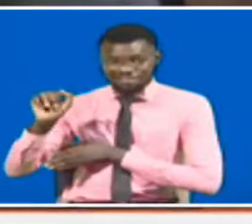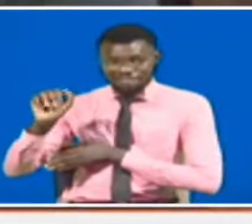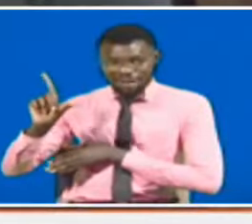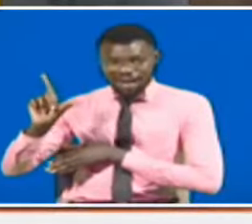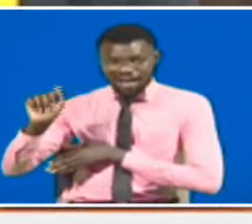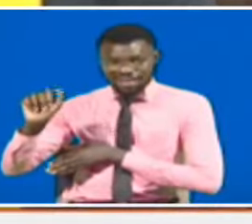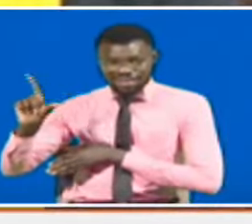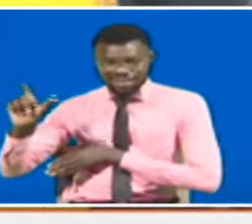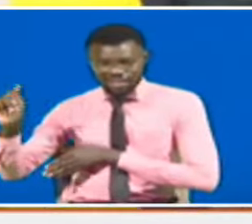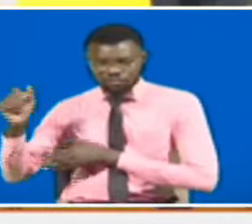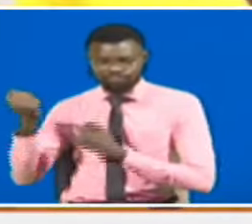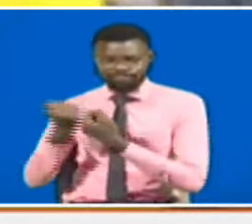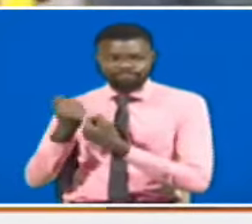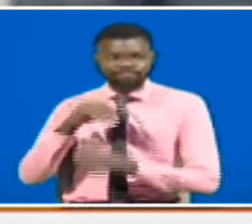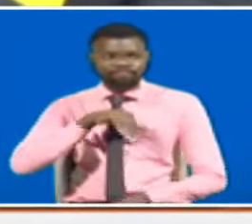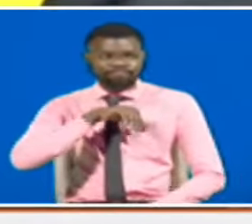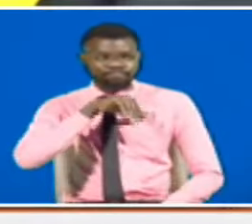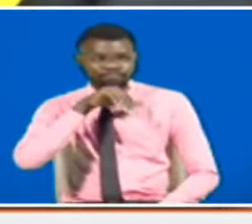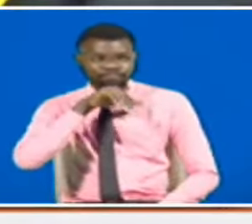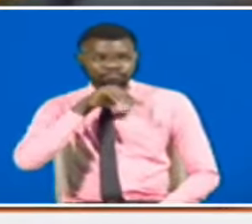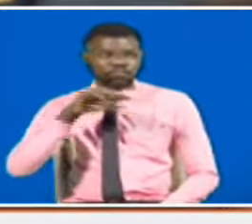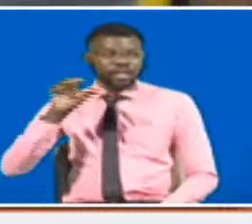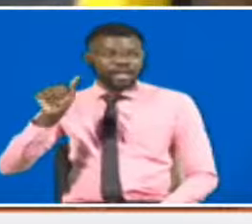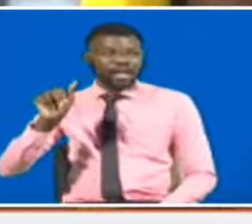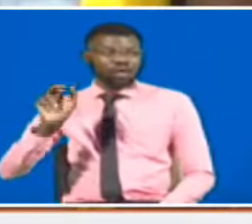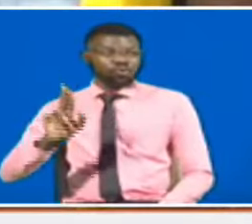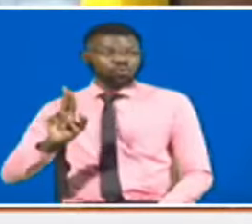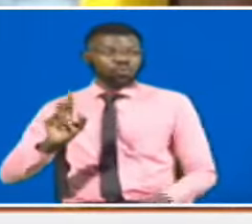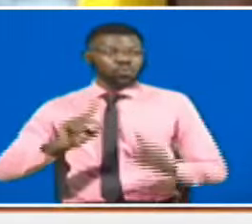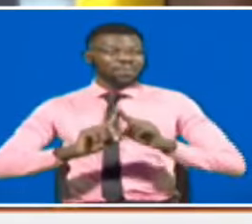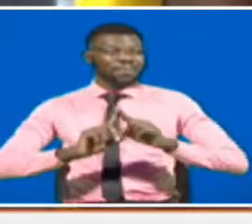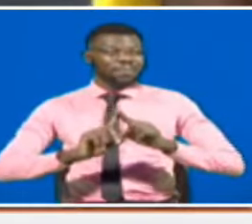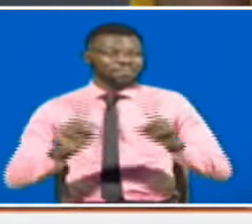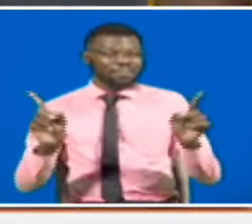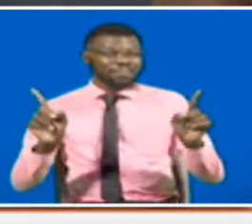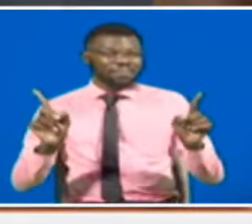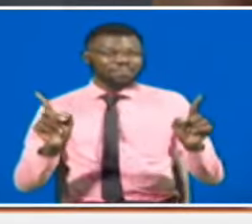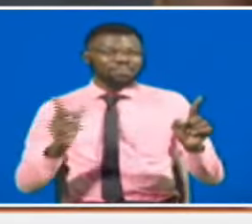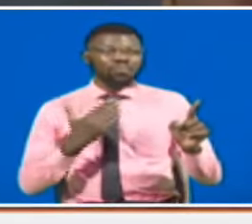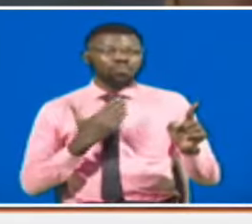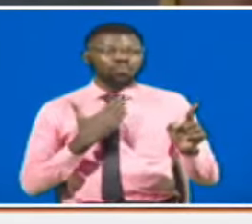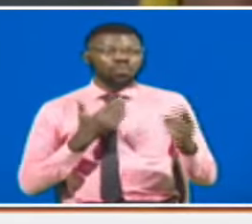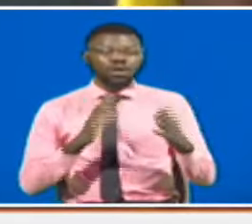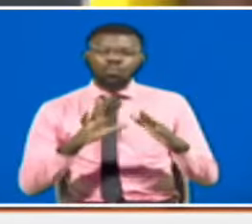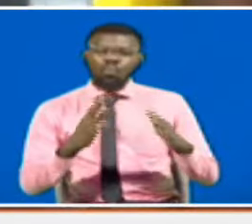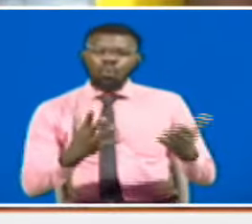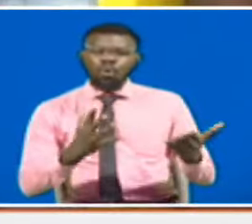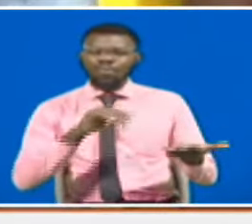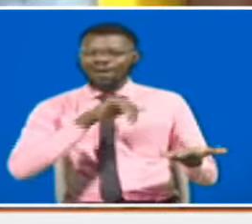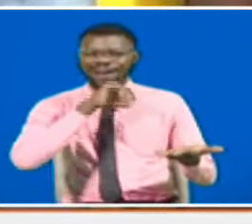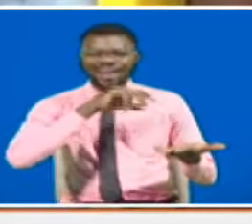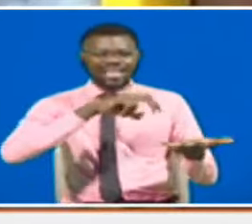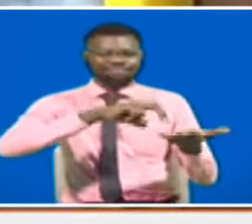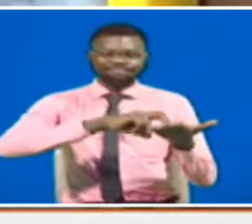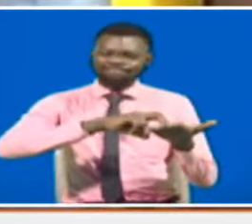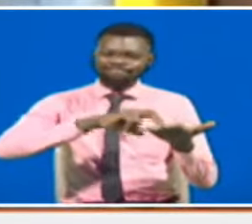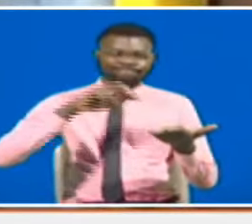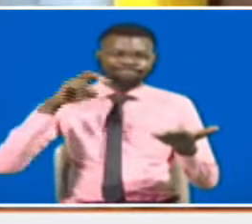African Union Commission, saying the ODM leader needs to step back from the rigors of local politics.